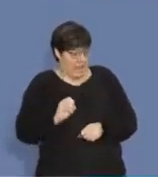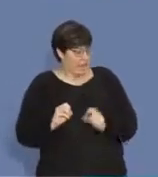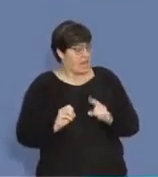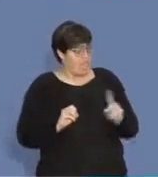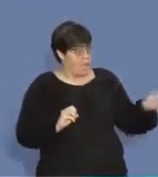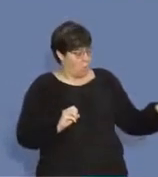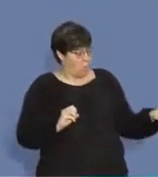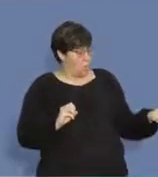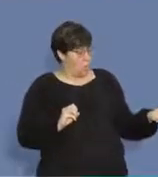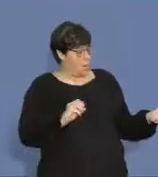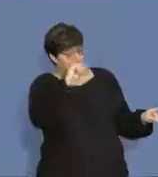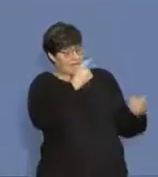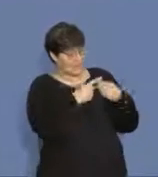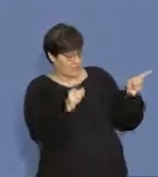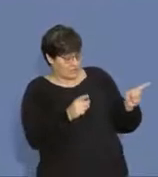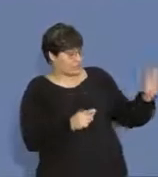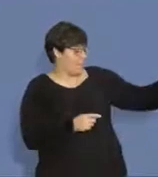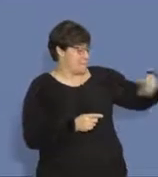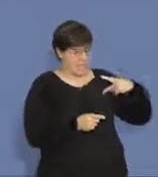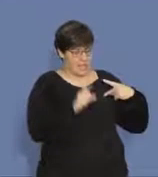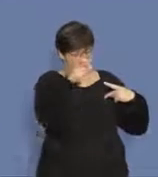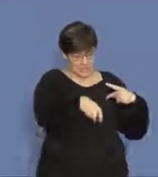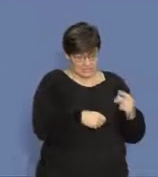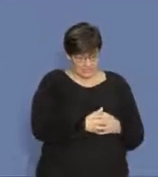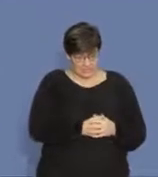What did we calculate that to be? We calculated that to be